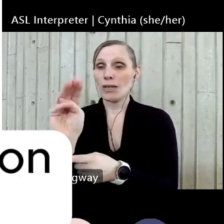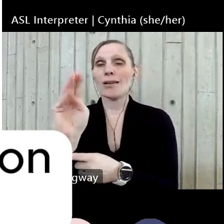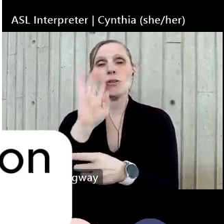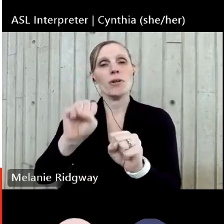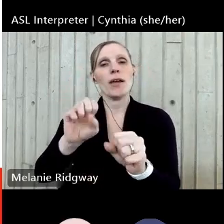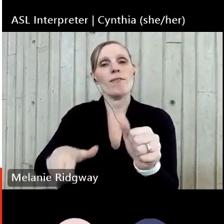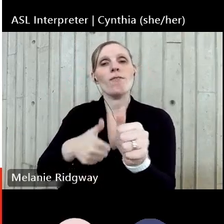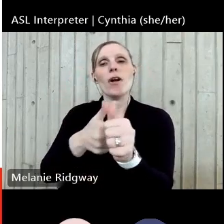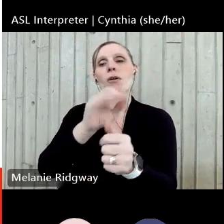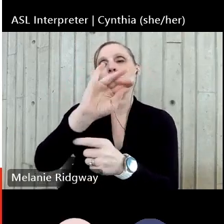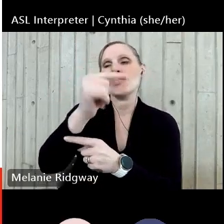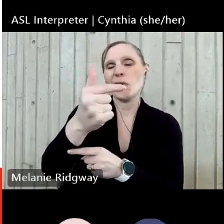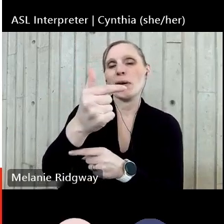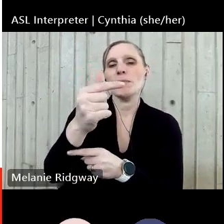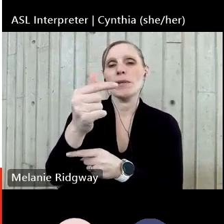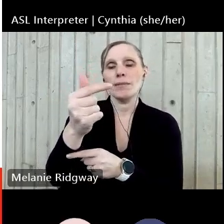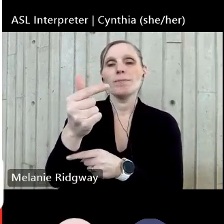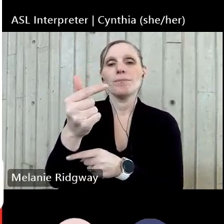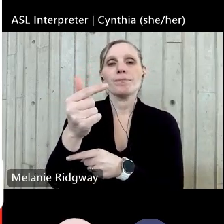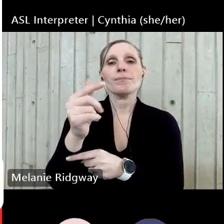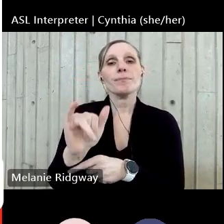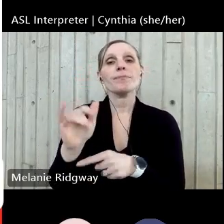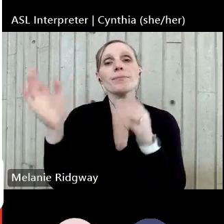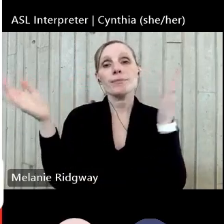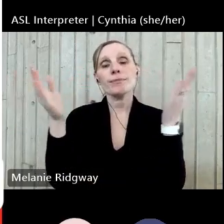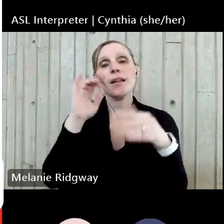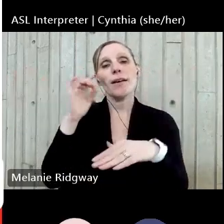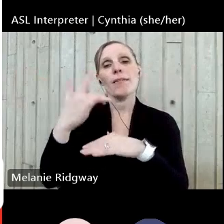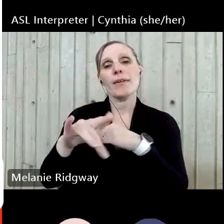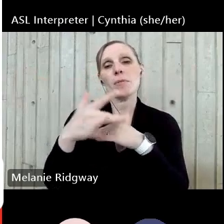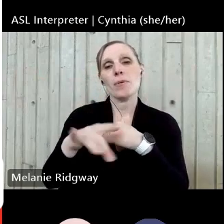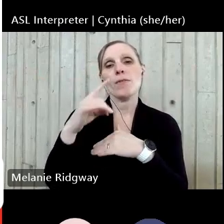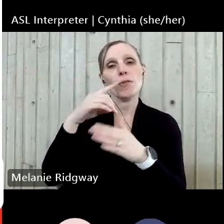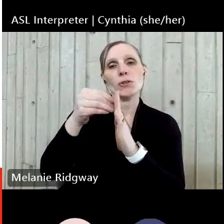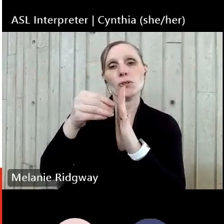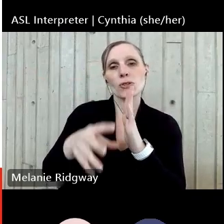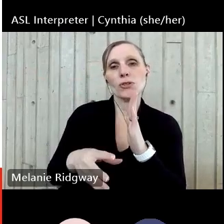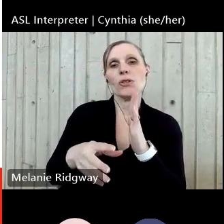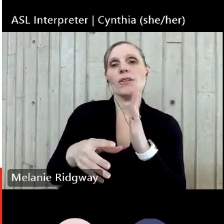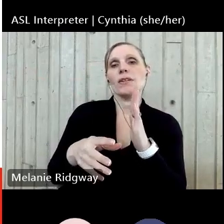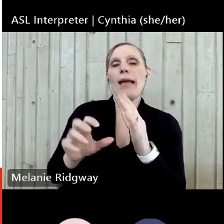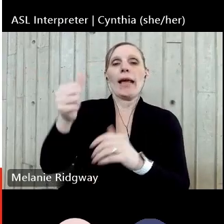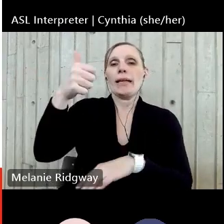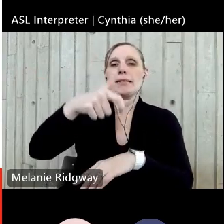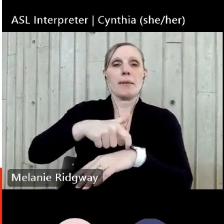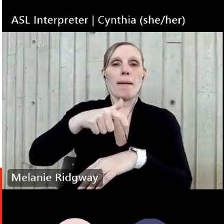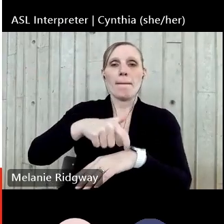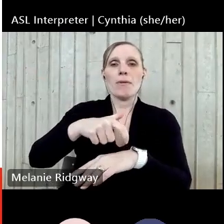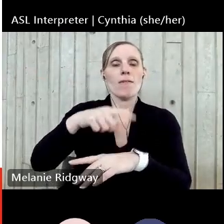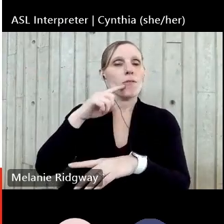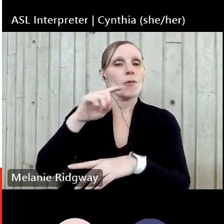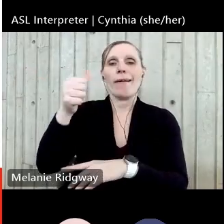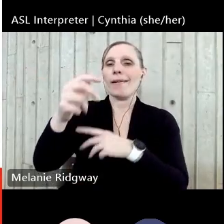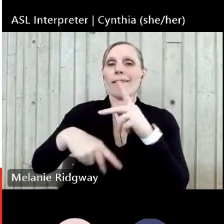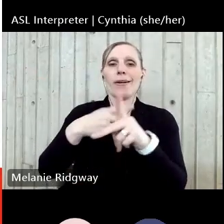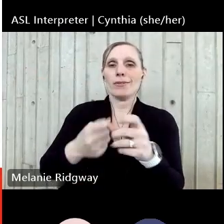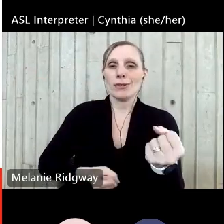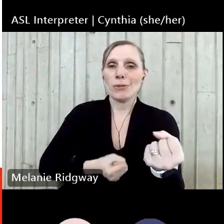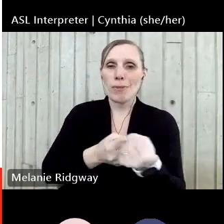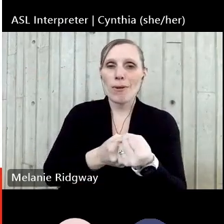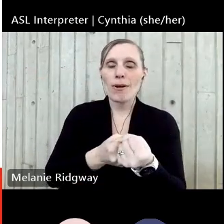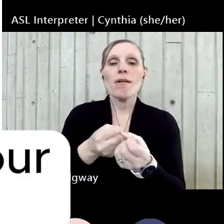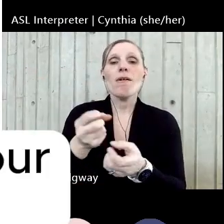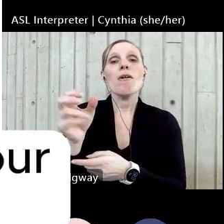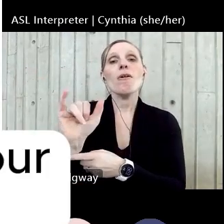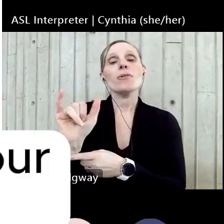on Instagram as well. These services are available to our students at all time for any form of support that you need. And all of the